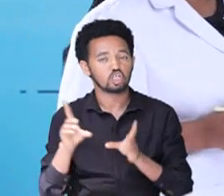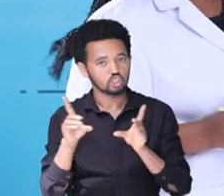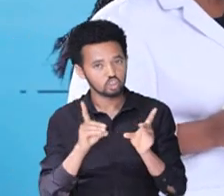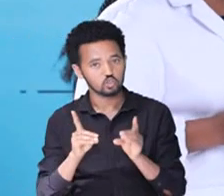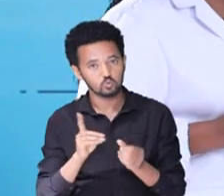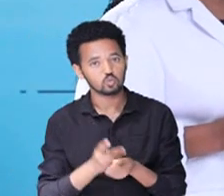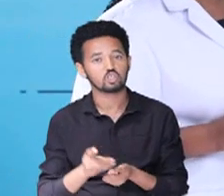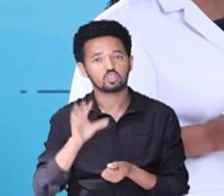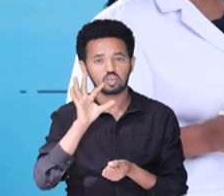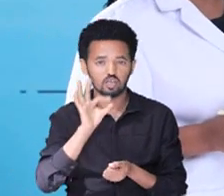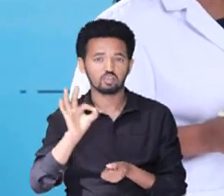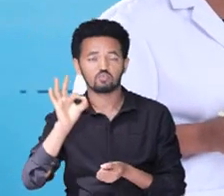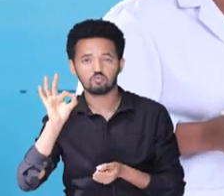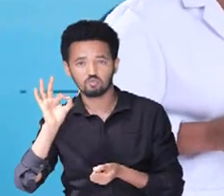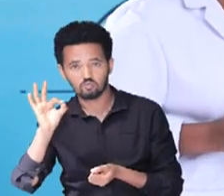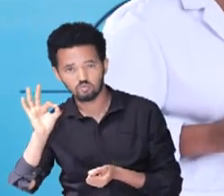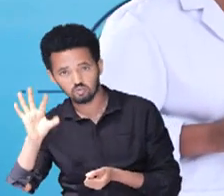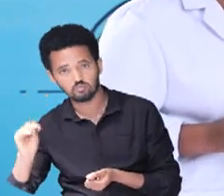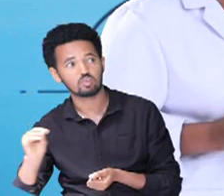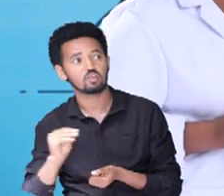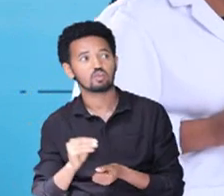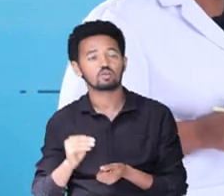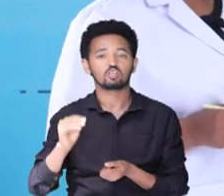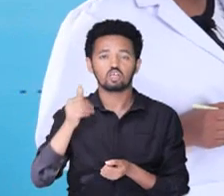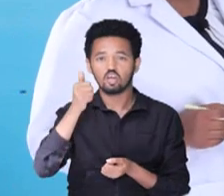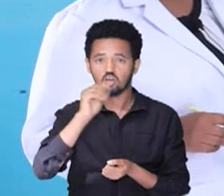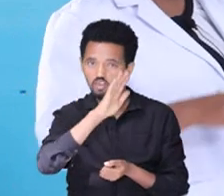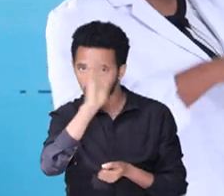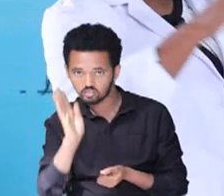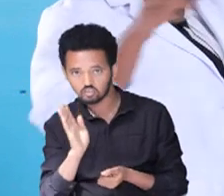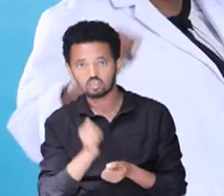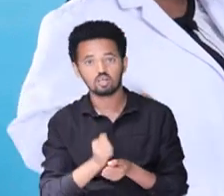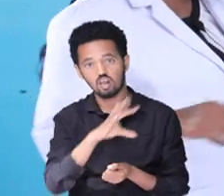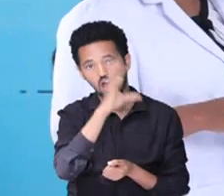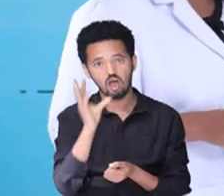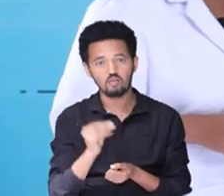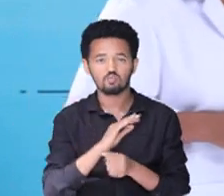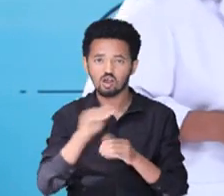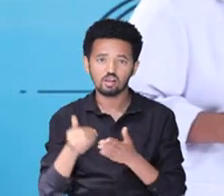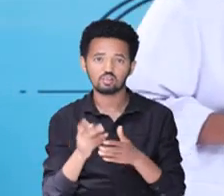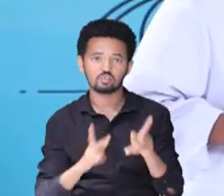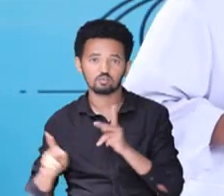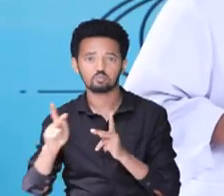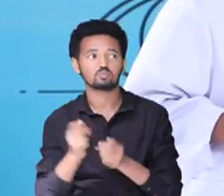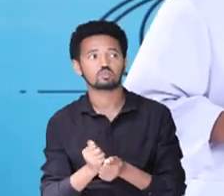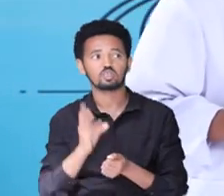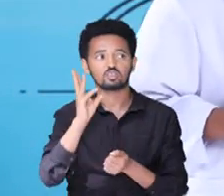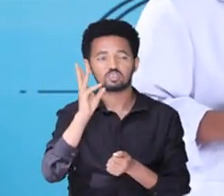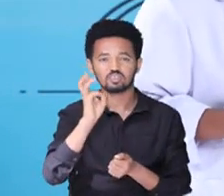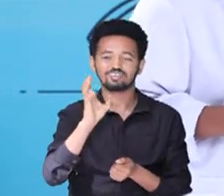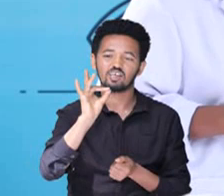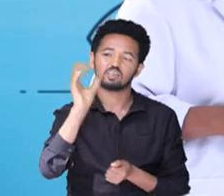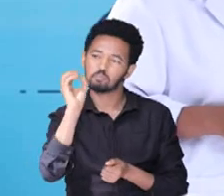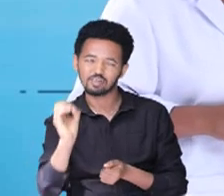During 1950s, the Asian, African, and Latin America totally population accounts 68% of